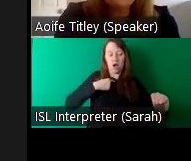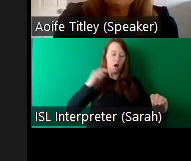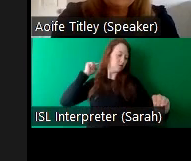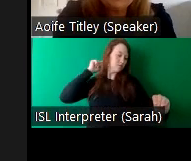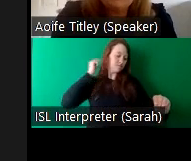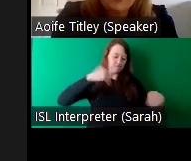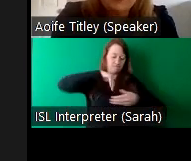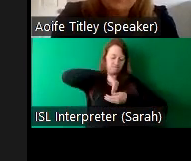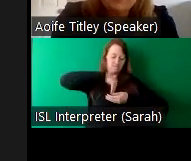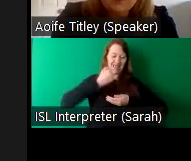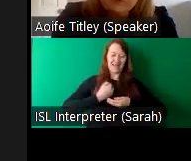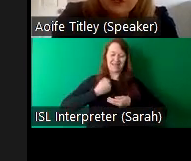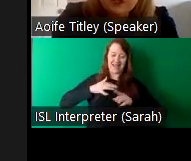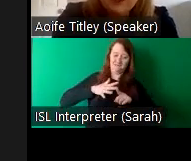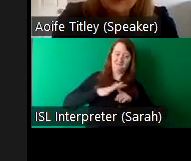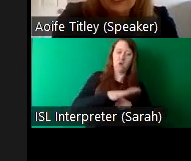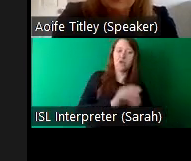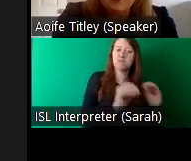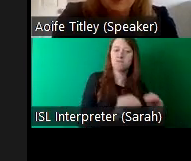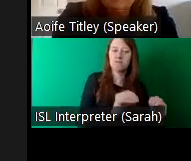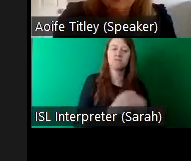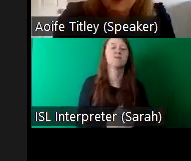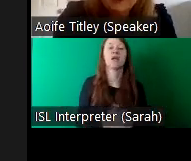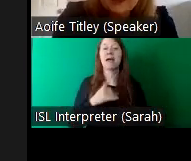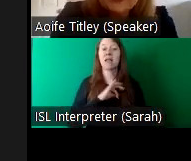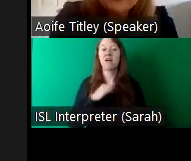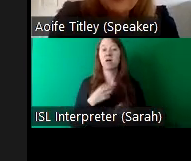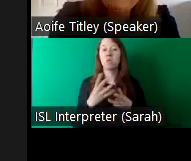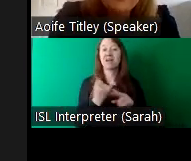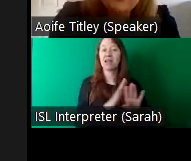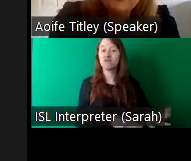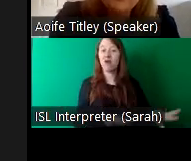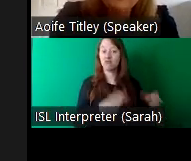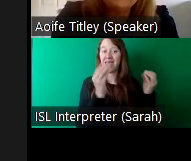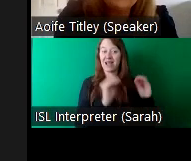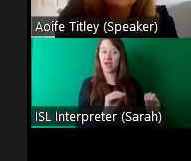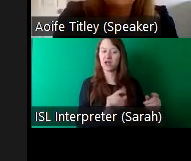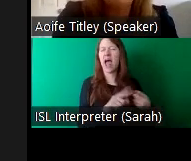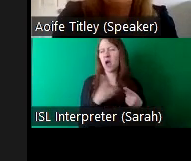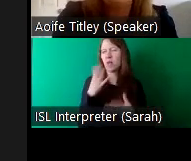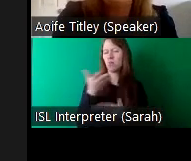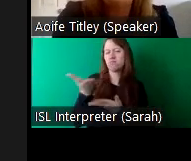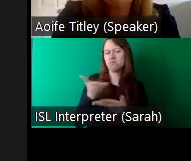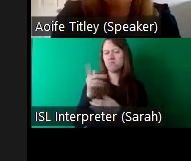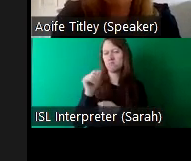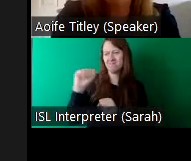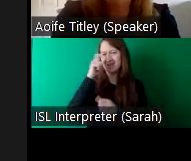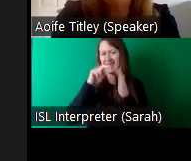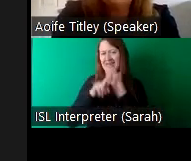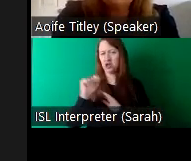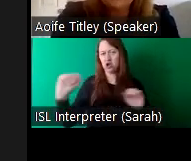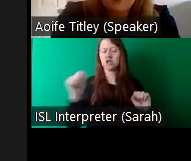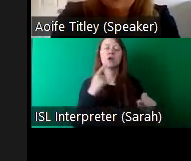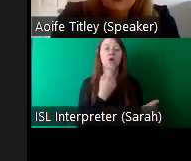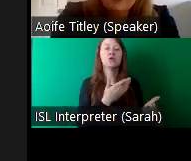So I'm obviously, working in the primary education sector, and I'll be talking about teachers in just a minute, but I really wanted to emphasize that the